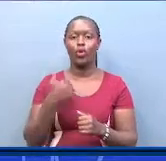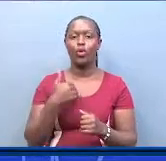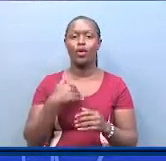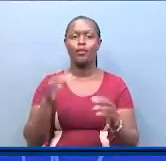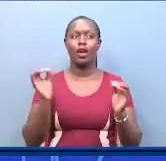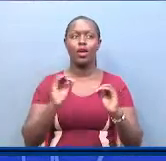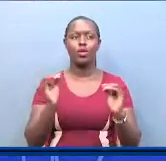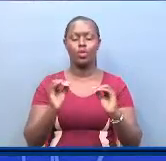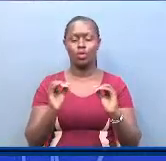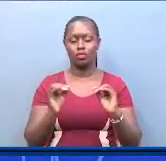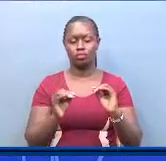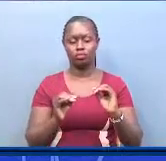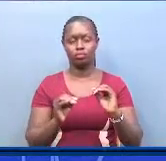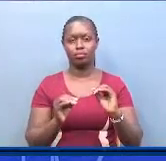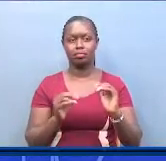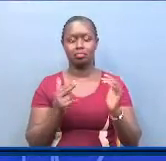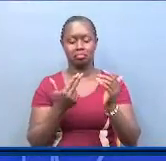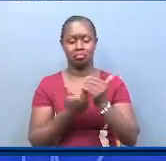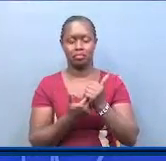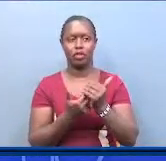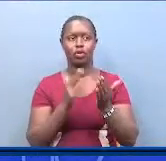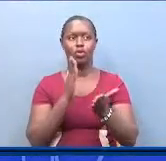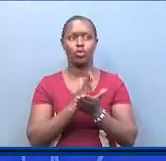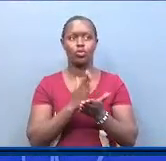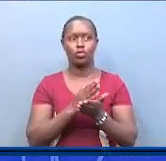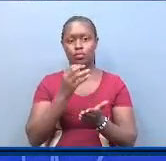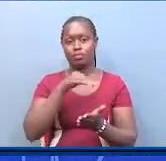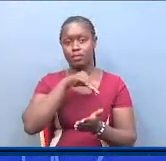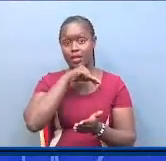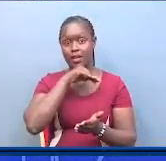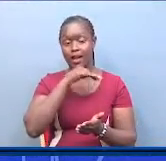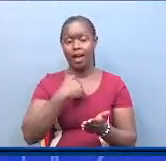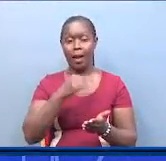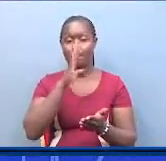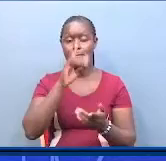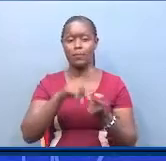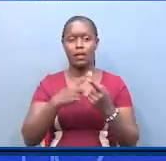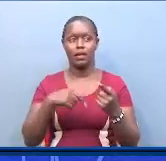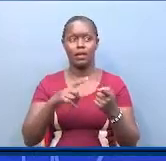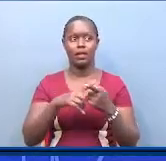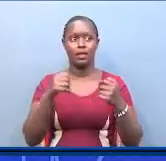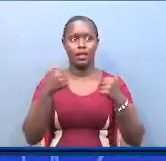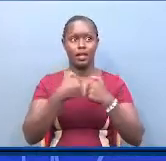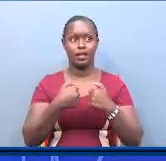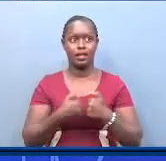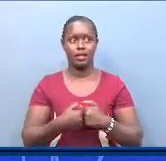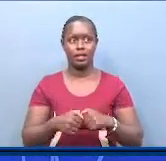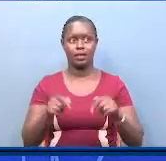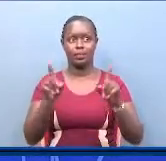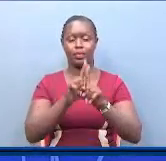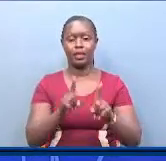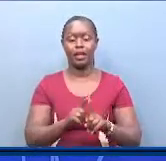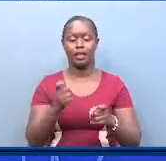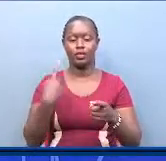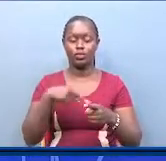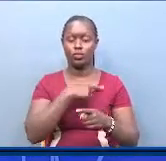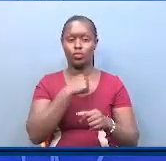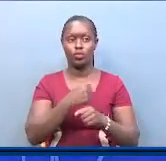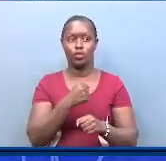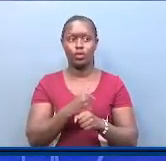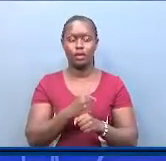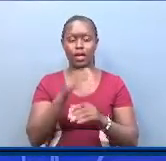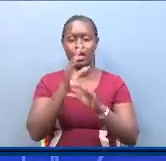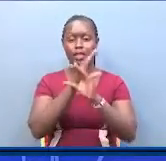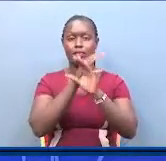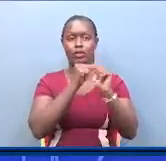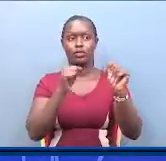race. Indeed, Raila Odinga has already retired from the race. As a relay, the president was